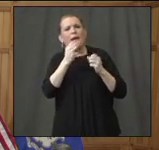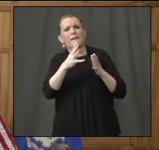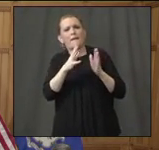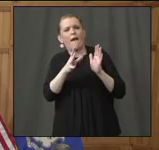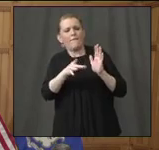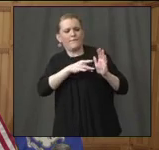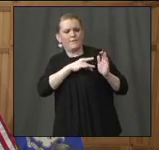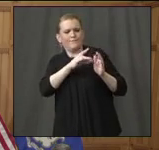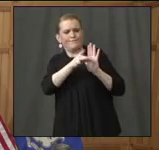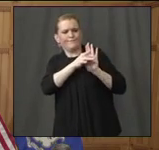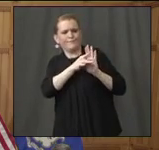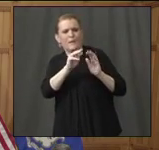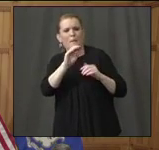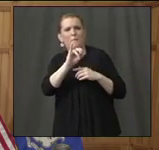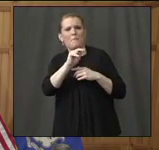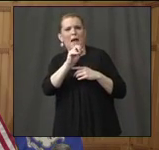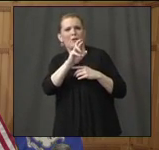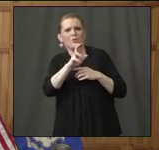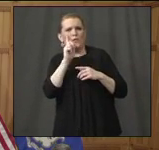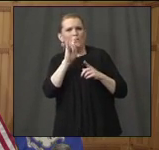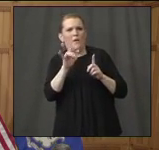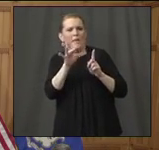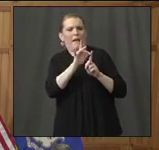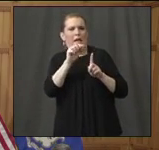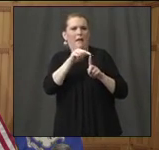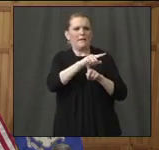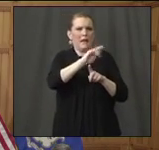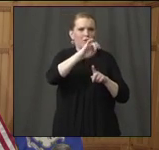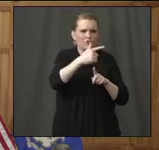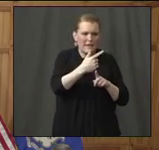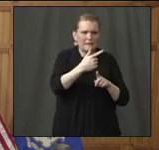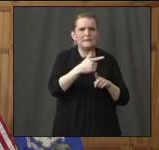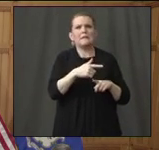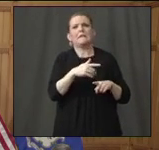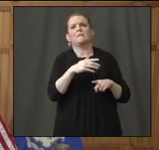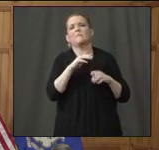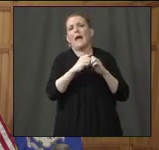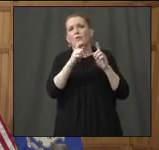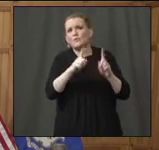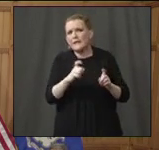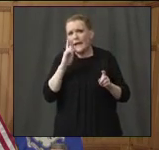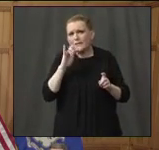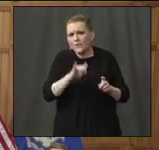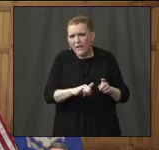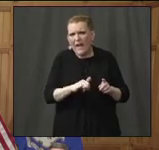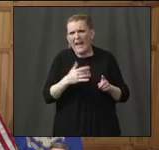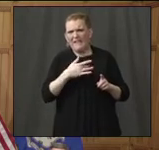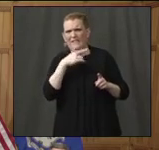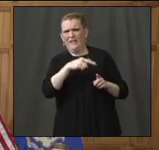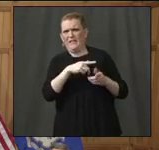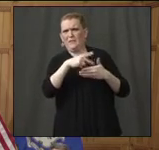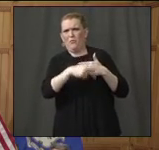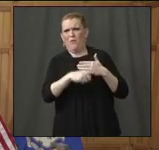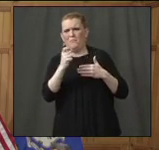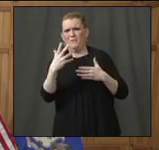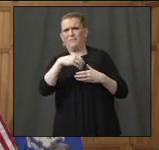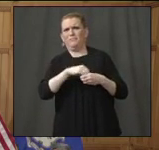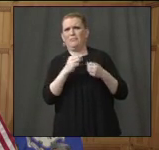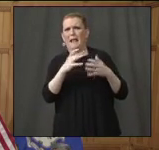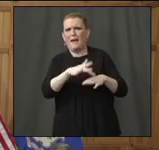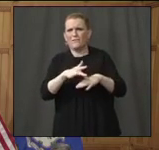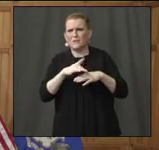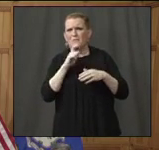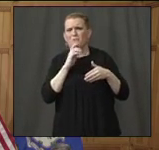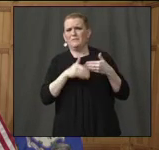resources, tests, and people across the country? It obviously has to be a pretty aggressive program, and they want to know if Governor Cuomo